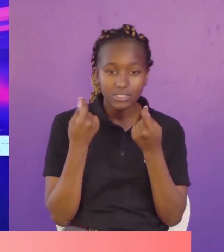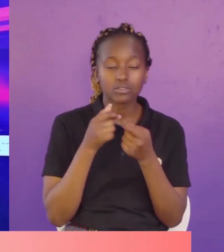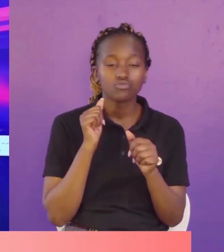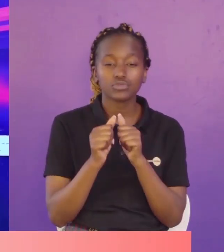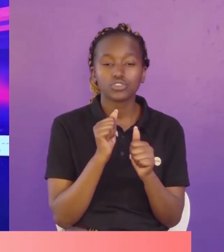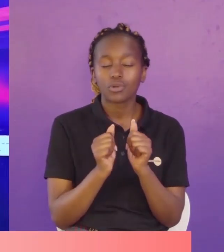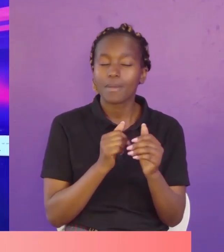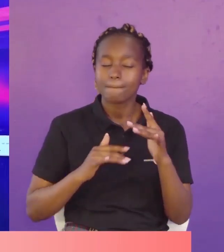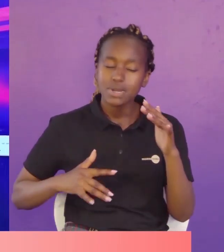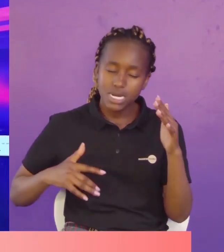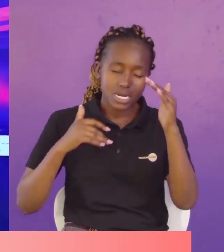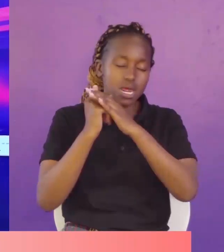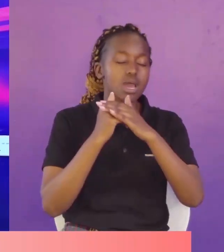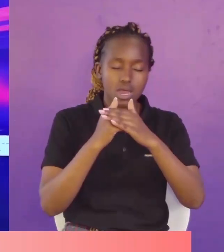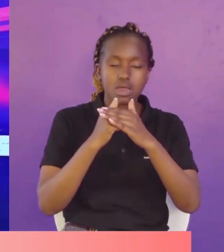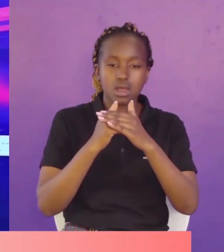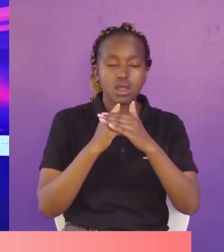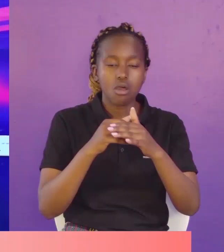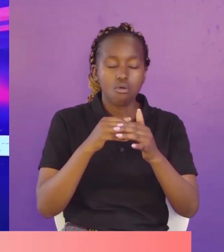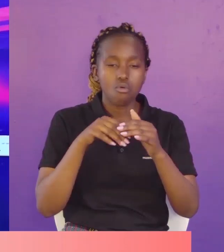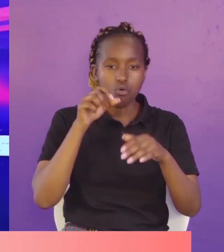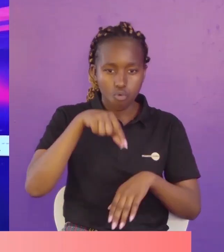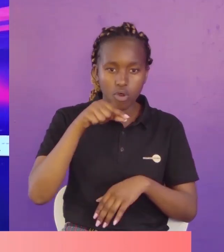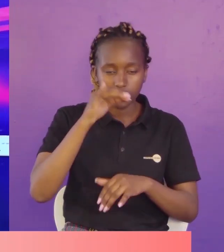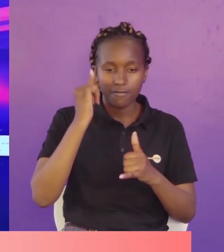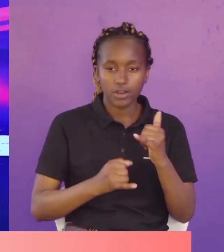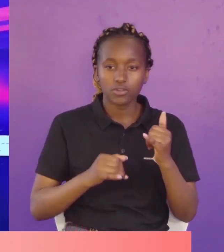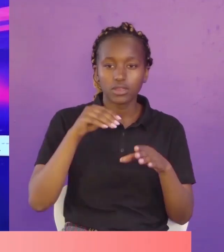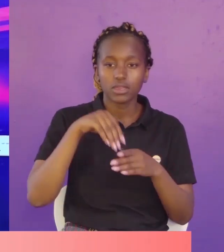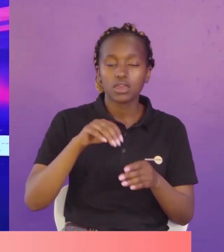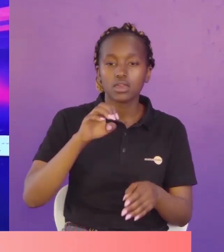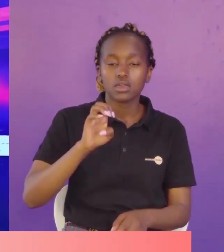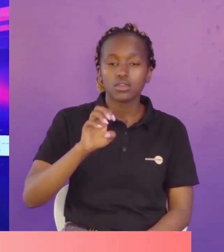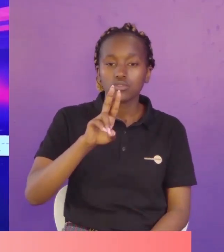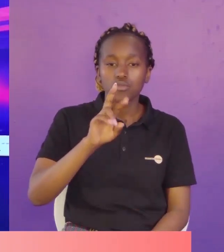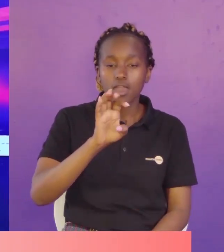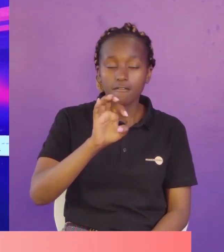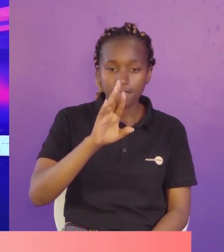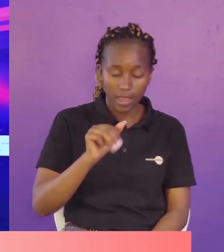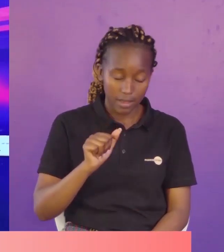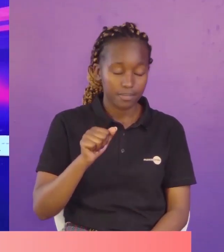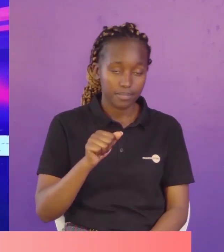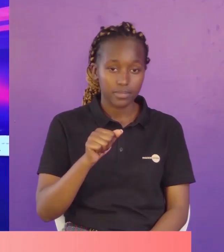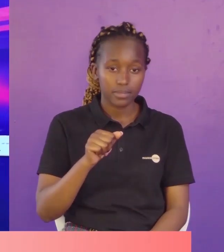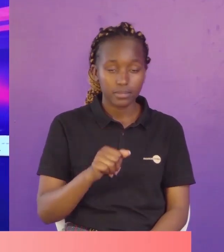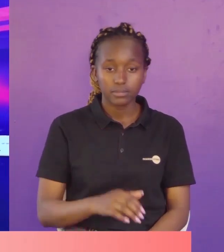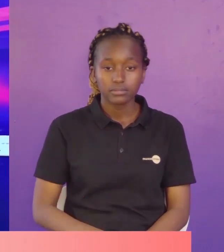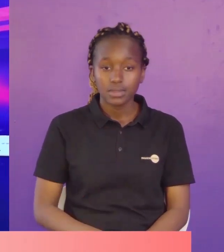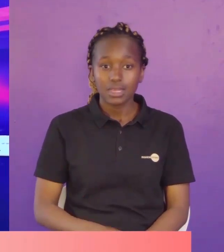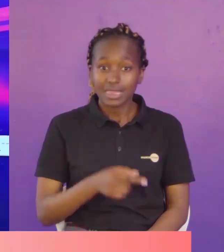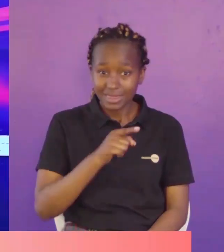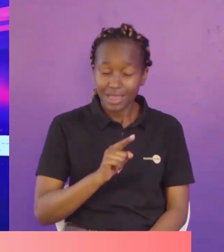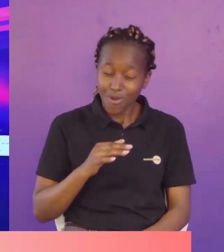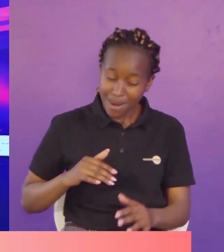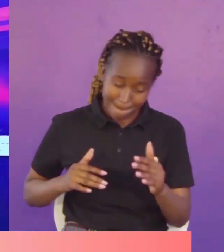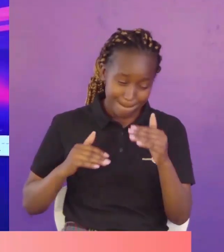in the UEFA World Cup. Or it's not a FIFA World Cup. Yeah. Hata si semi-final.